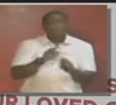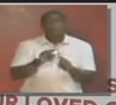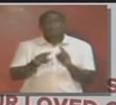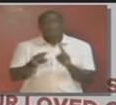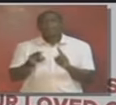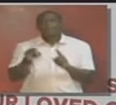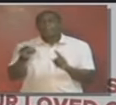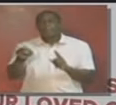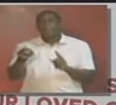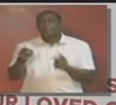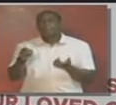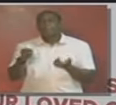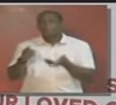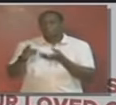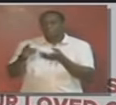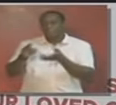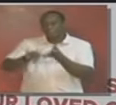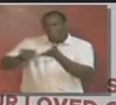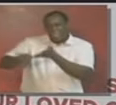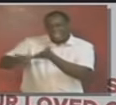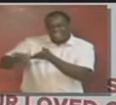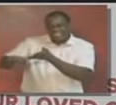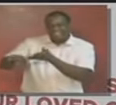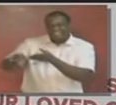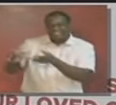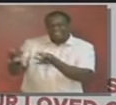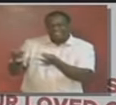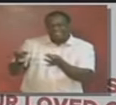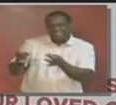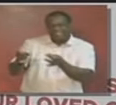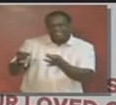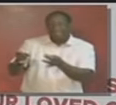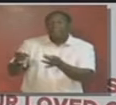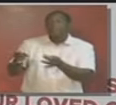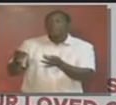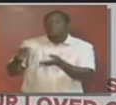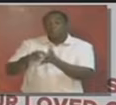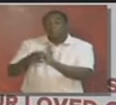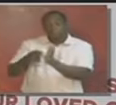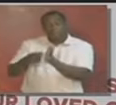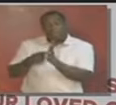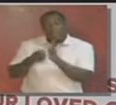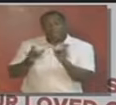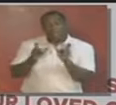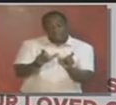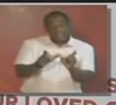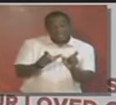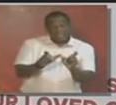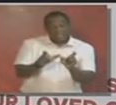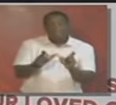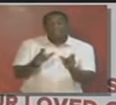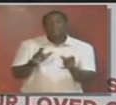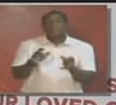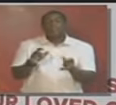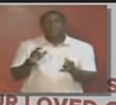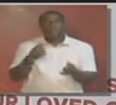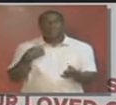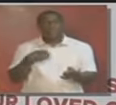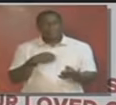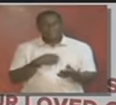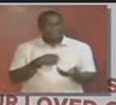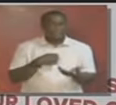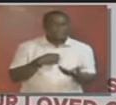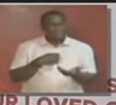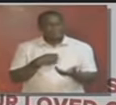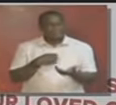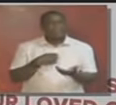Minister, because we are actually currently in talks about what is the plan for the students, because we are concerned and we don't want to be caught off guard.